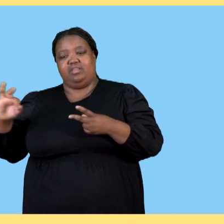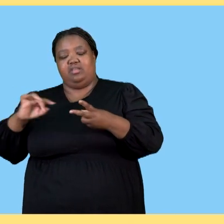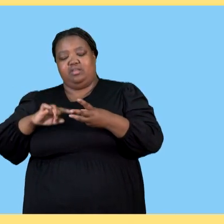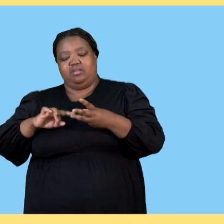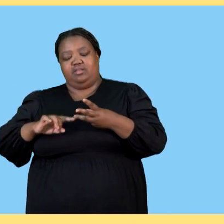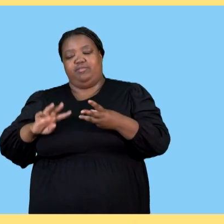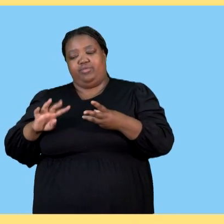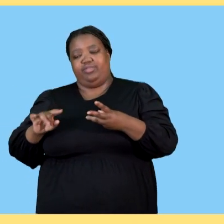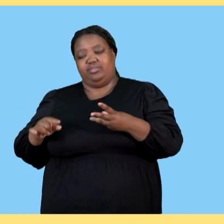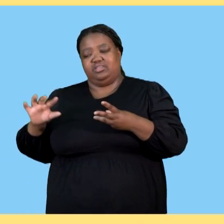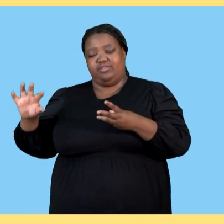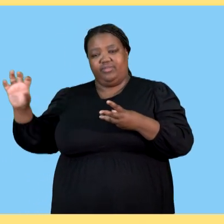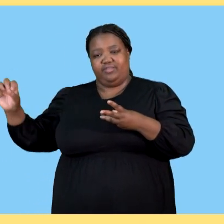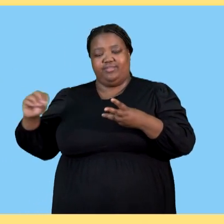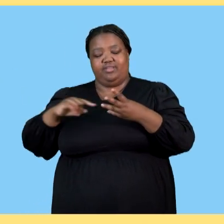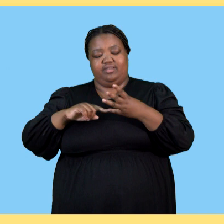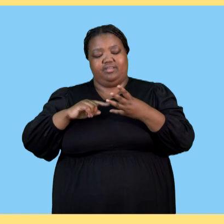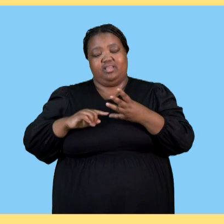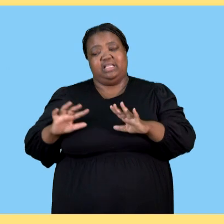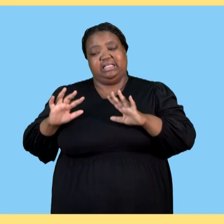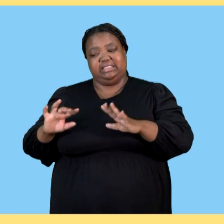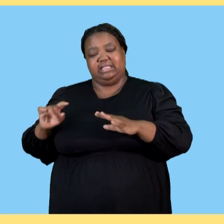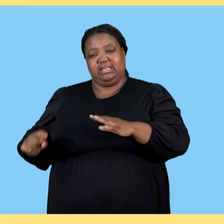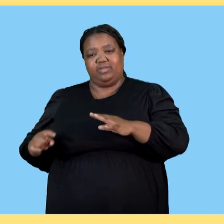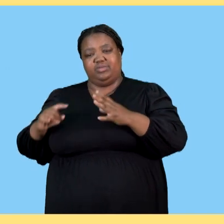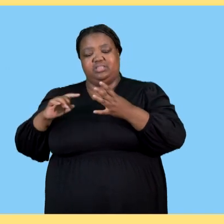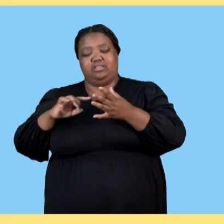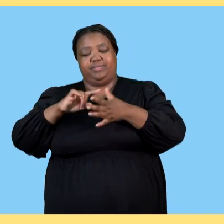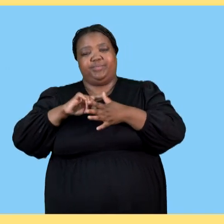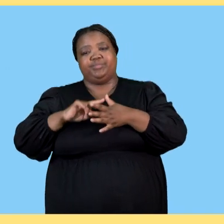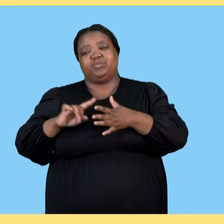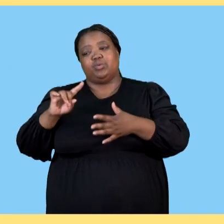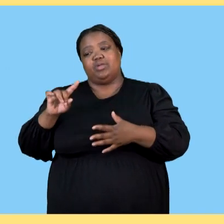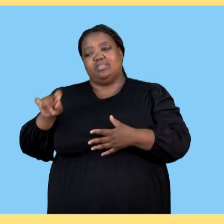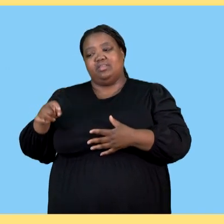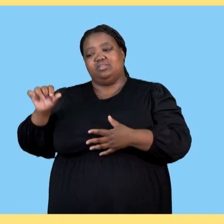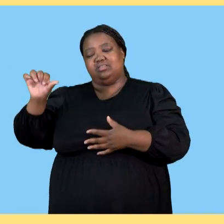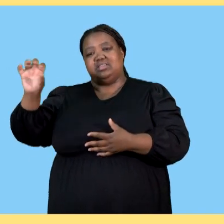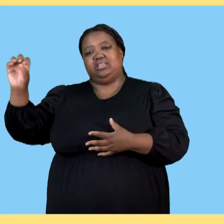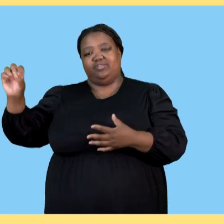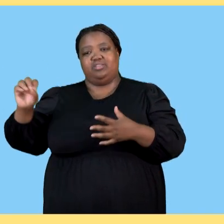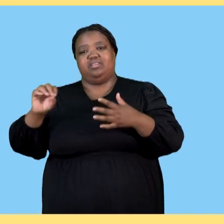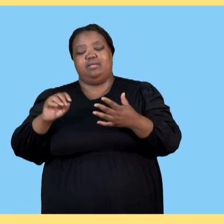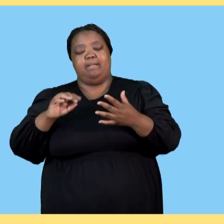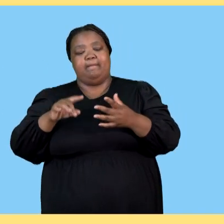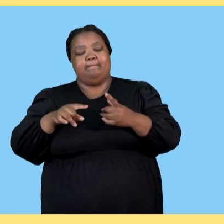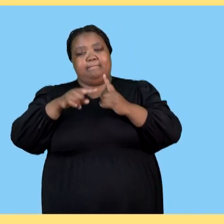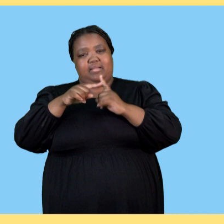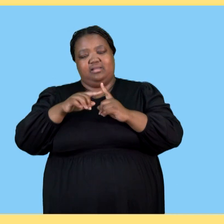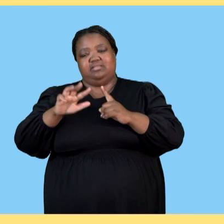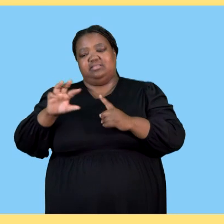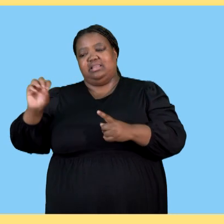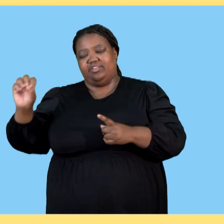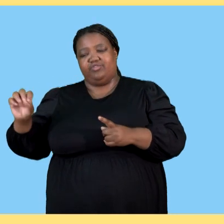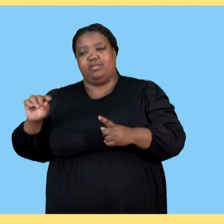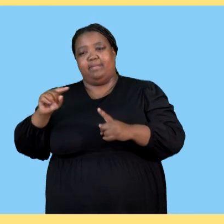37,733 plus 4,500 plus 10,000 plus 1,600 plus